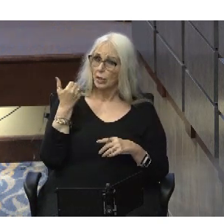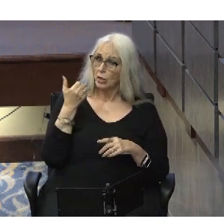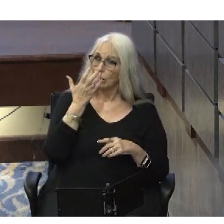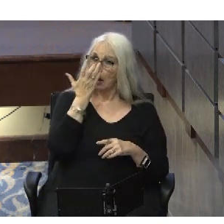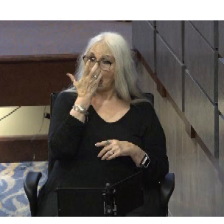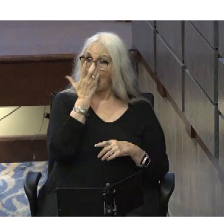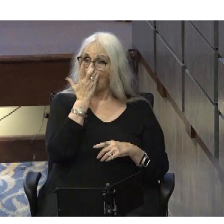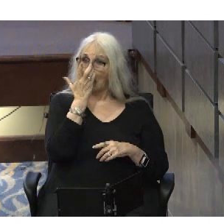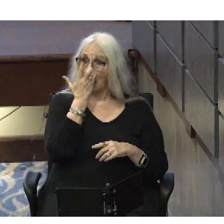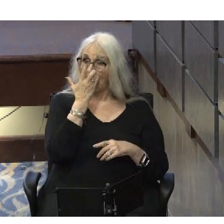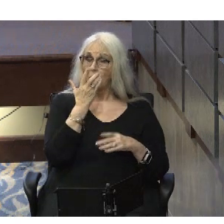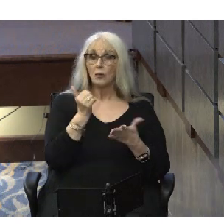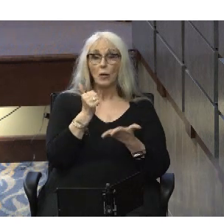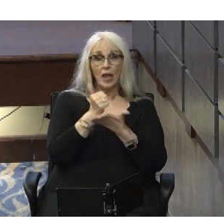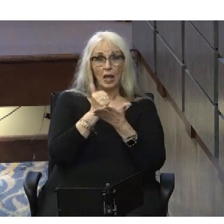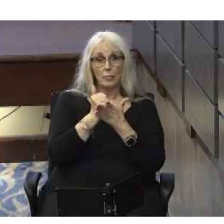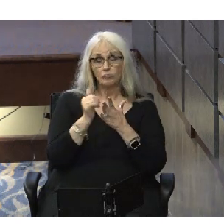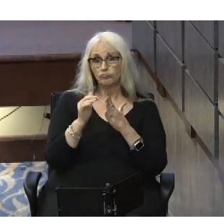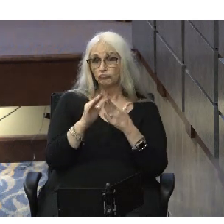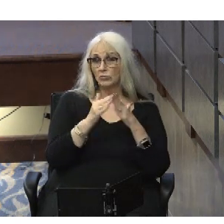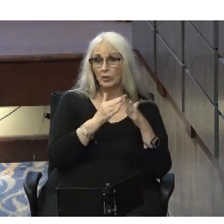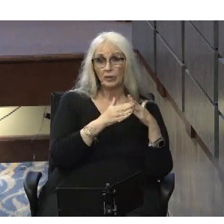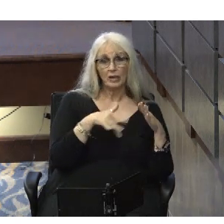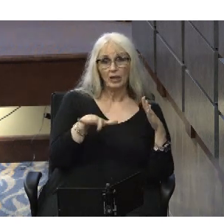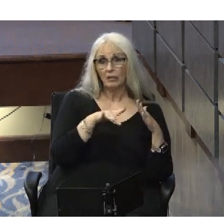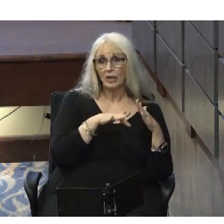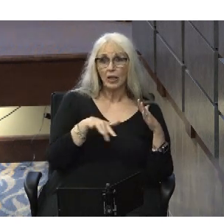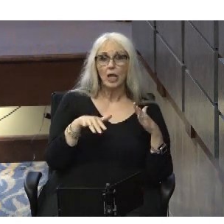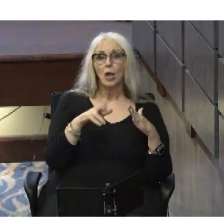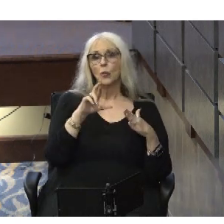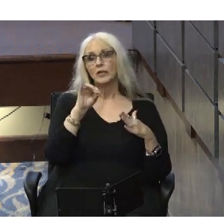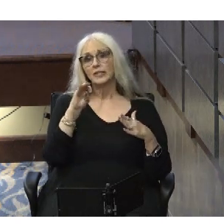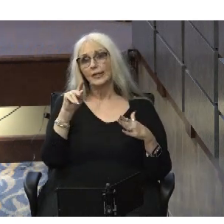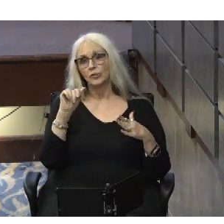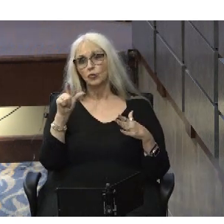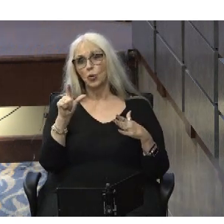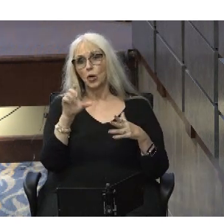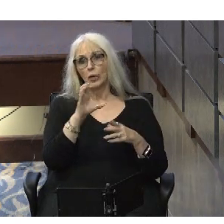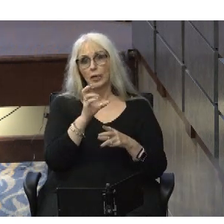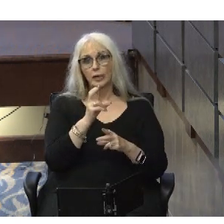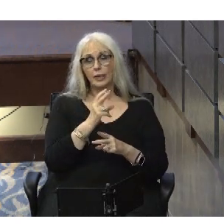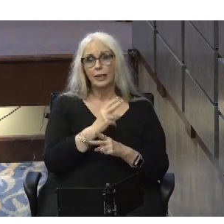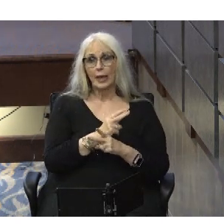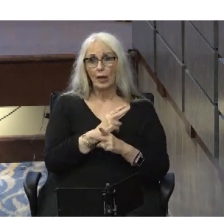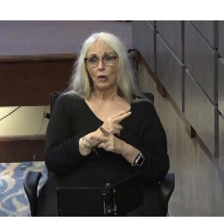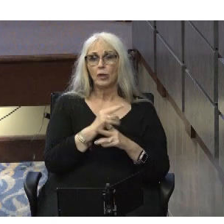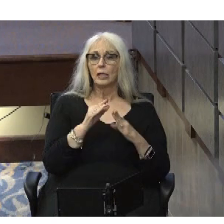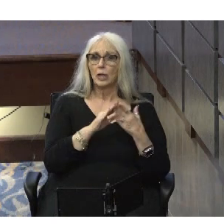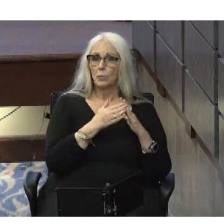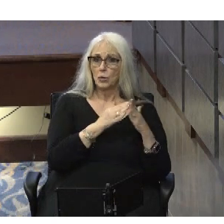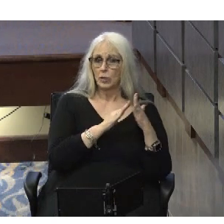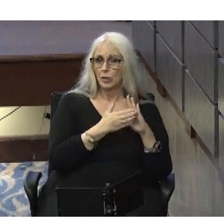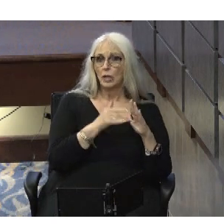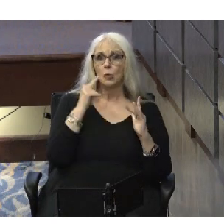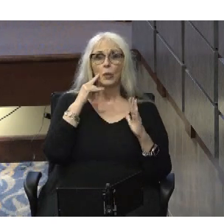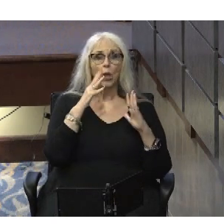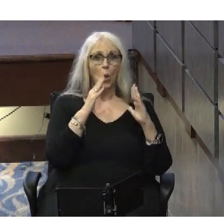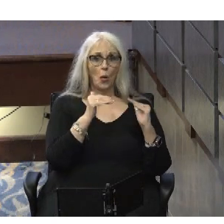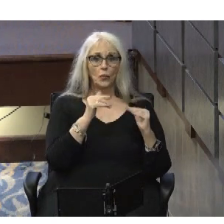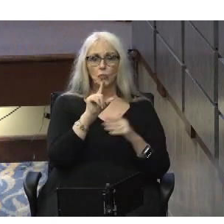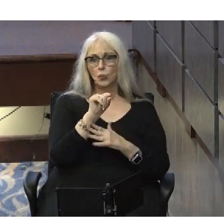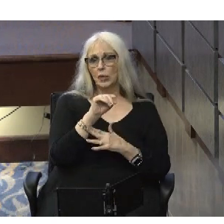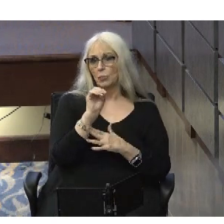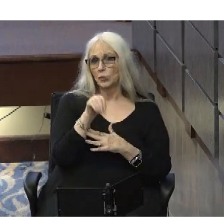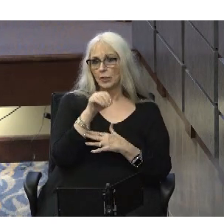neighborhood, and will help provide residential care and community. And this population will make up, we've hoped, to about 20% of the